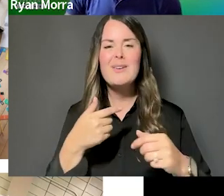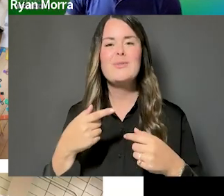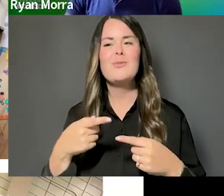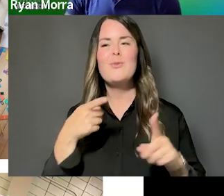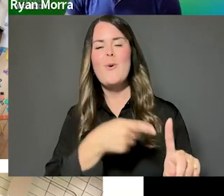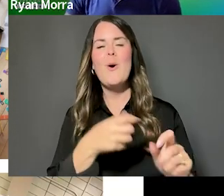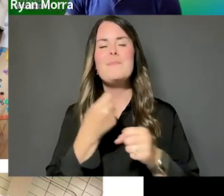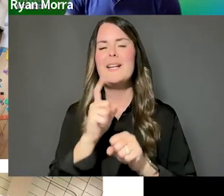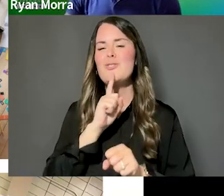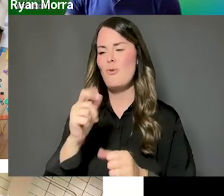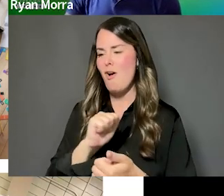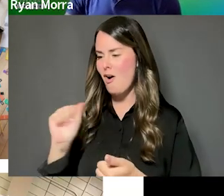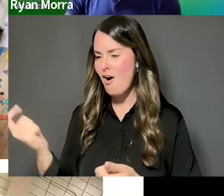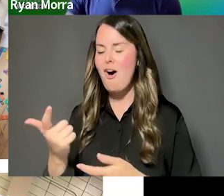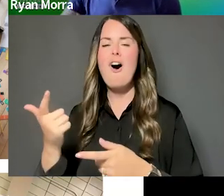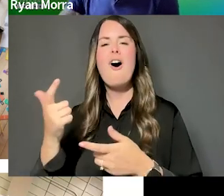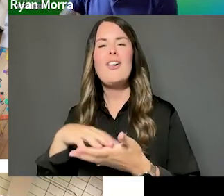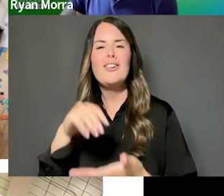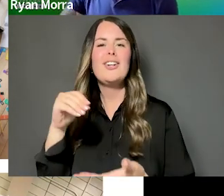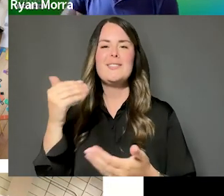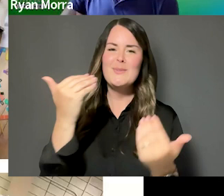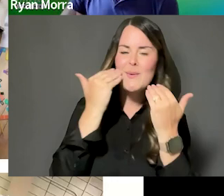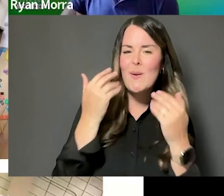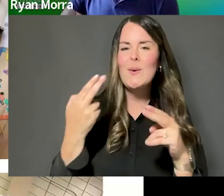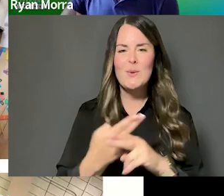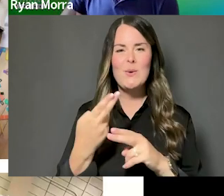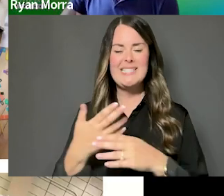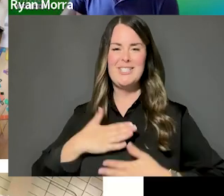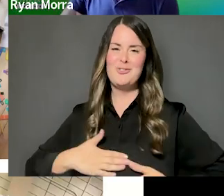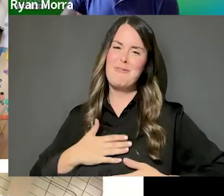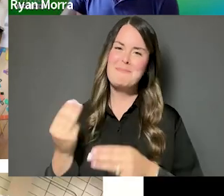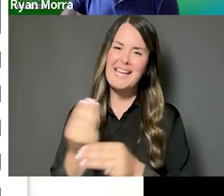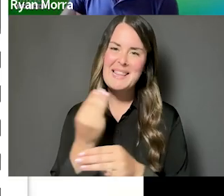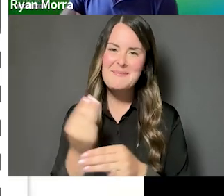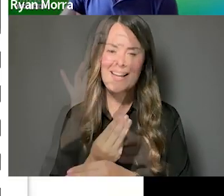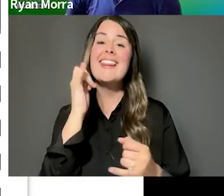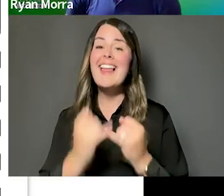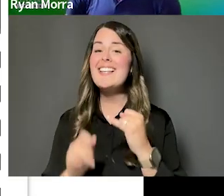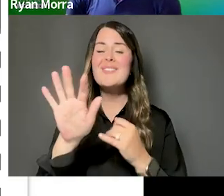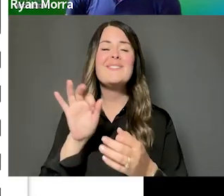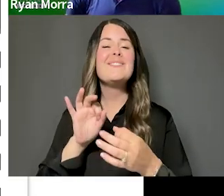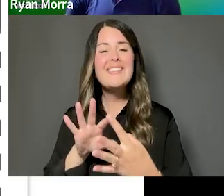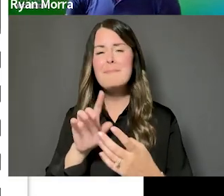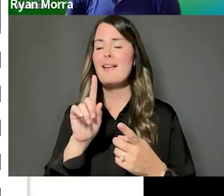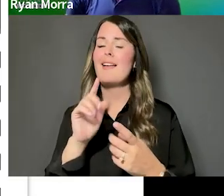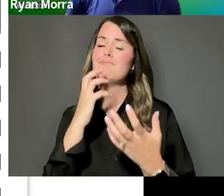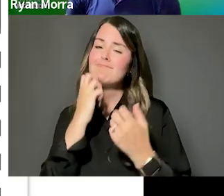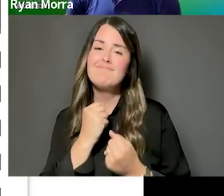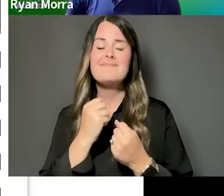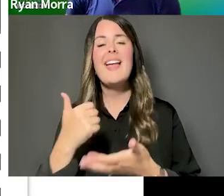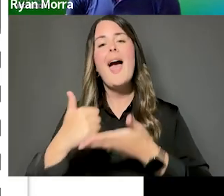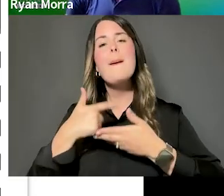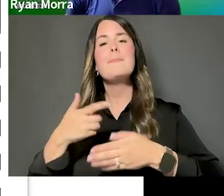our goal of creating a world where all learners know, use, and enjoy mathematics. Lastly, your feedback